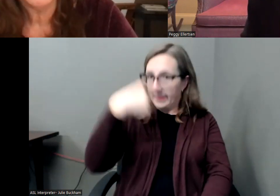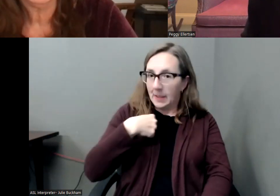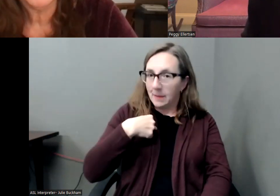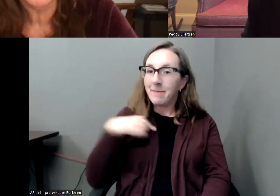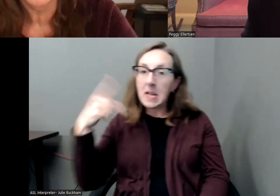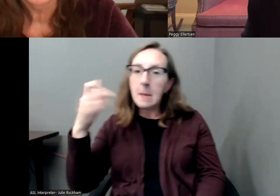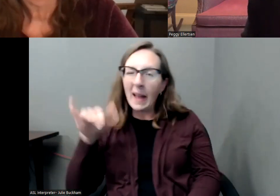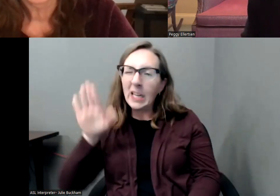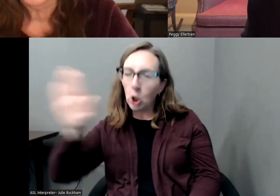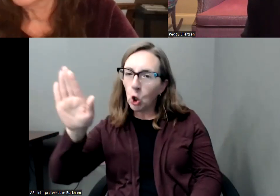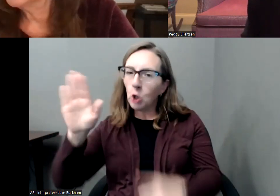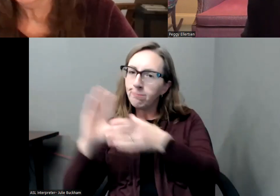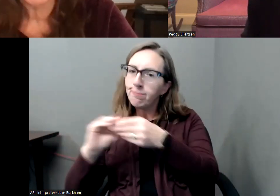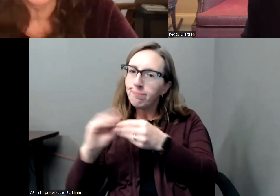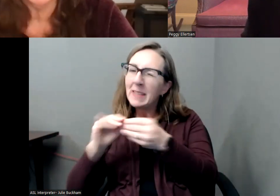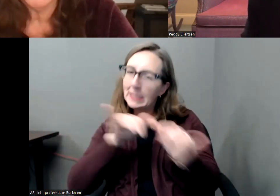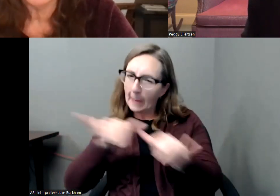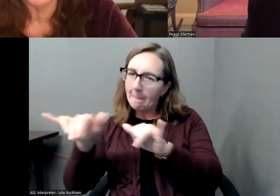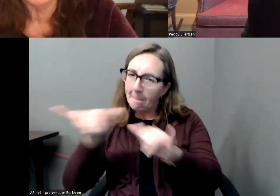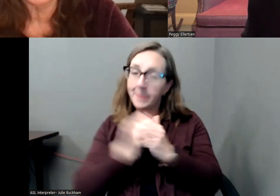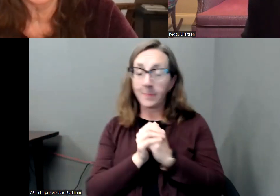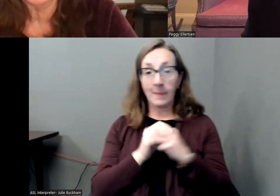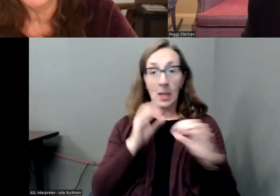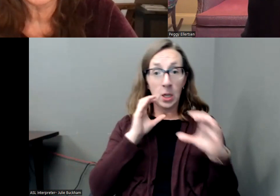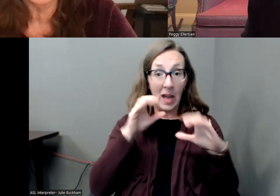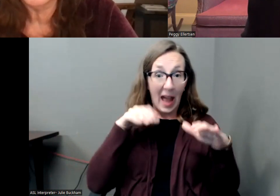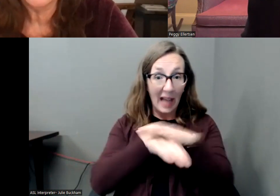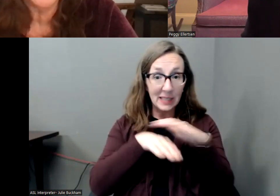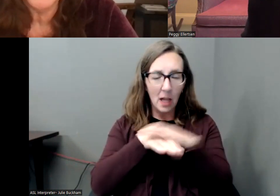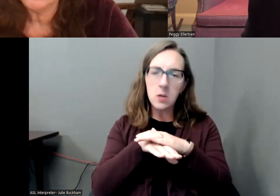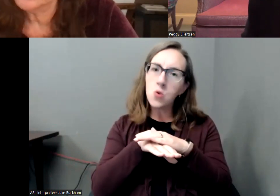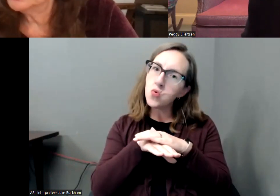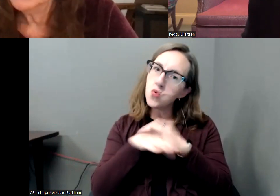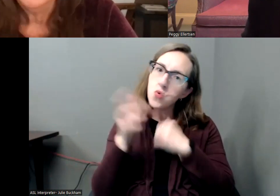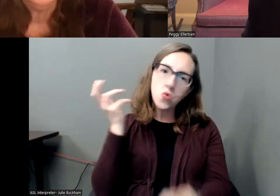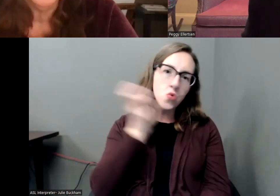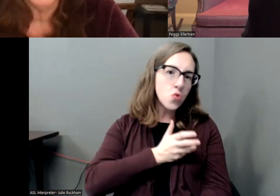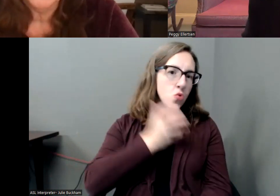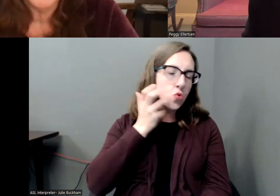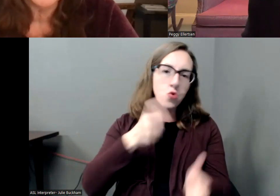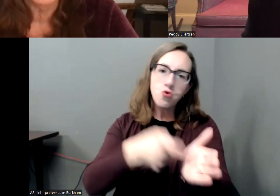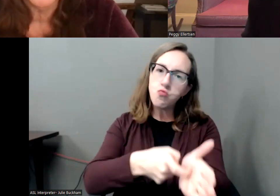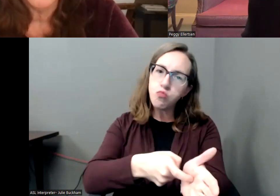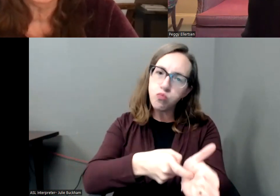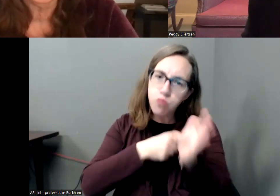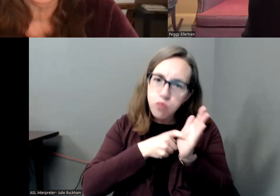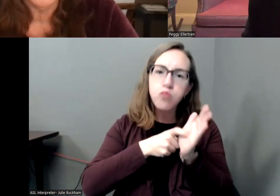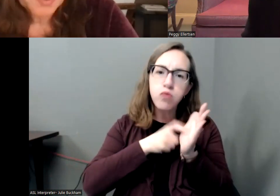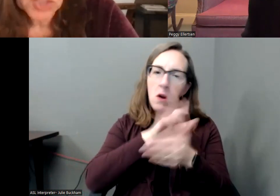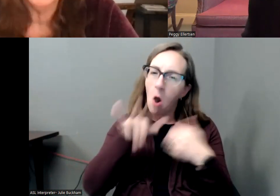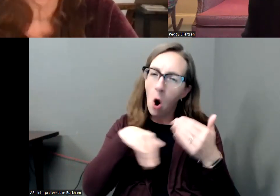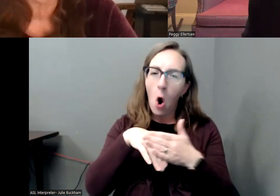the same thing, that communication access is absolutely so critical in every areas of our life,